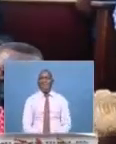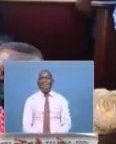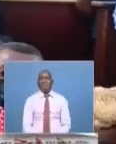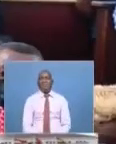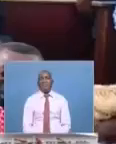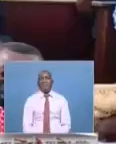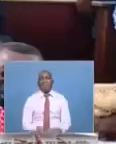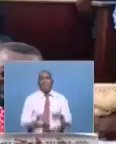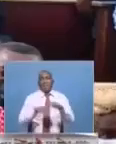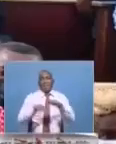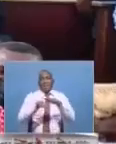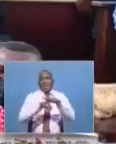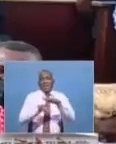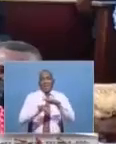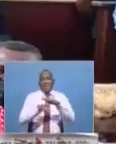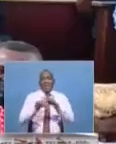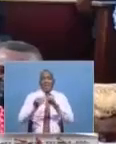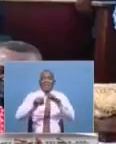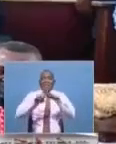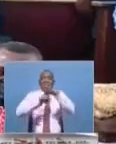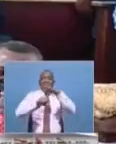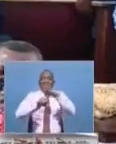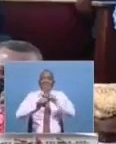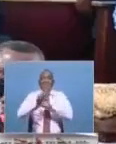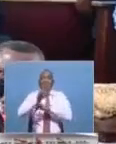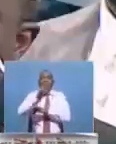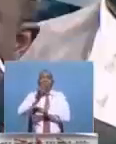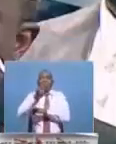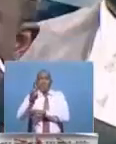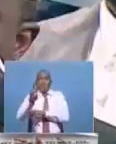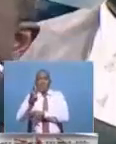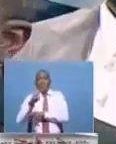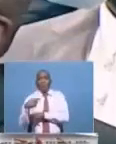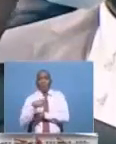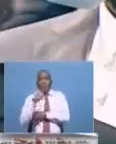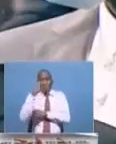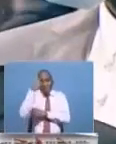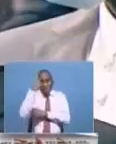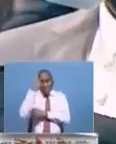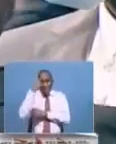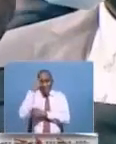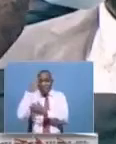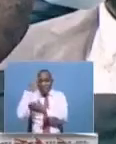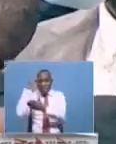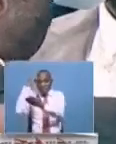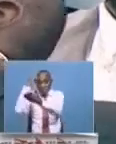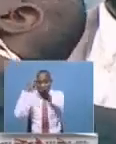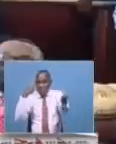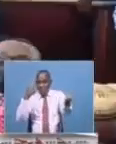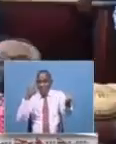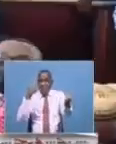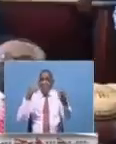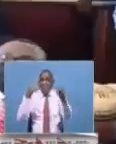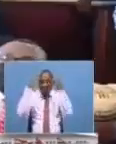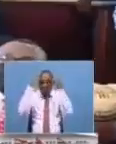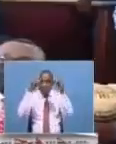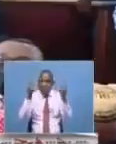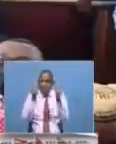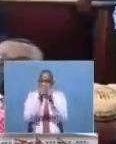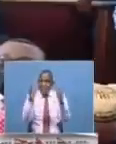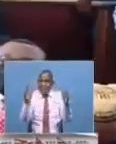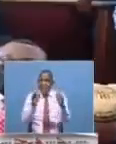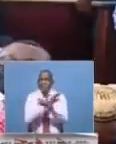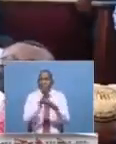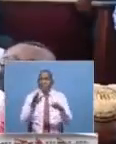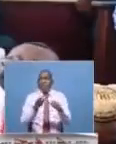under section 26. And our submission is that your lordships made no reference whatsoever in your ruling to that